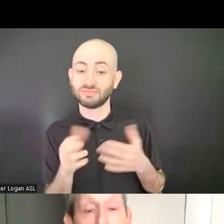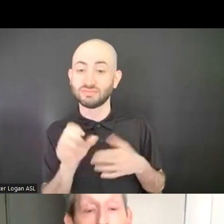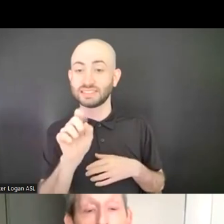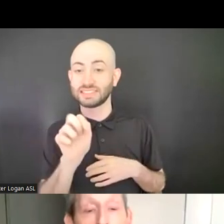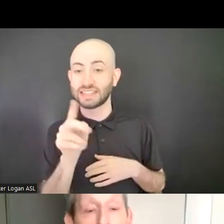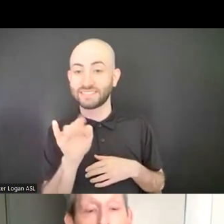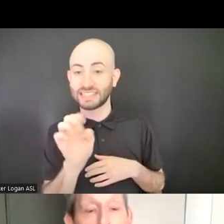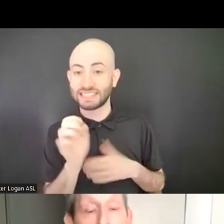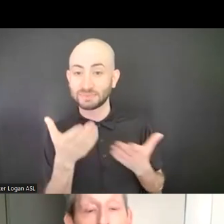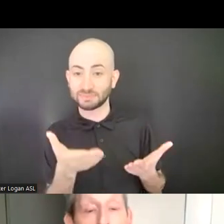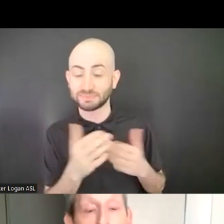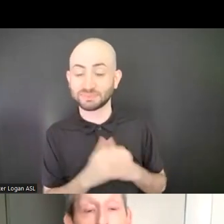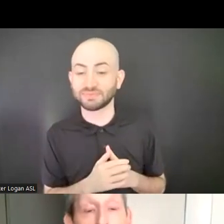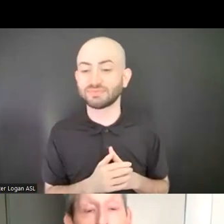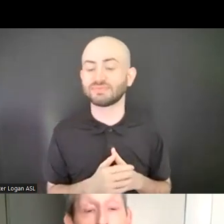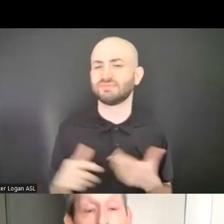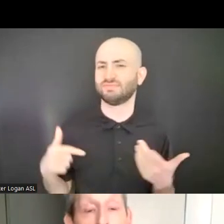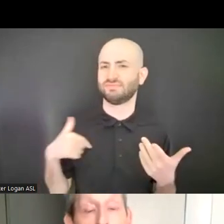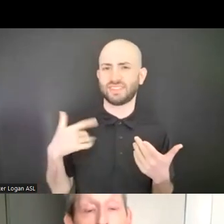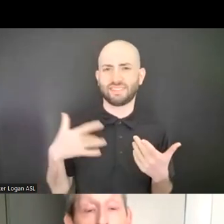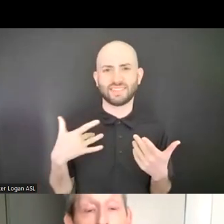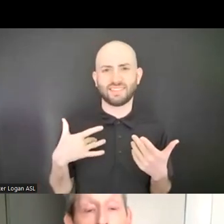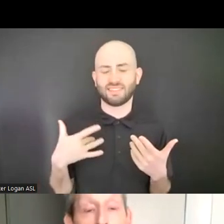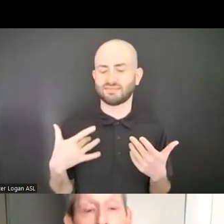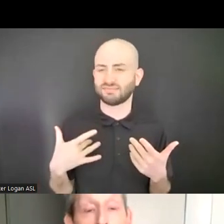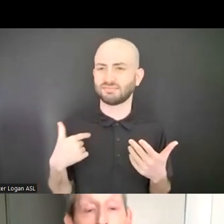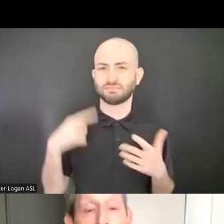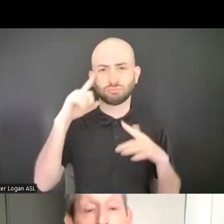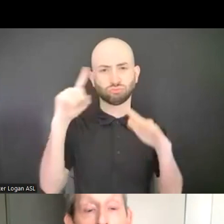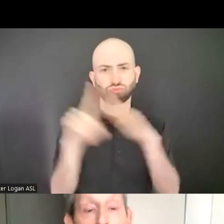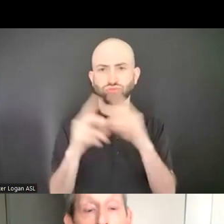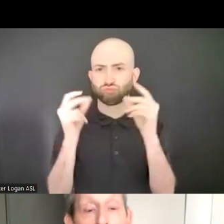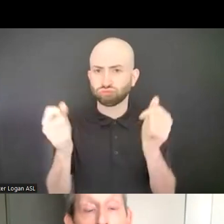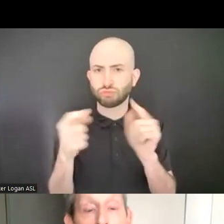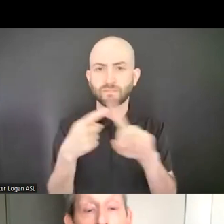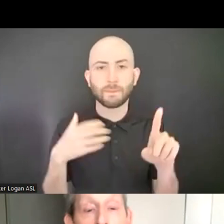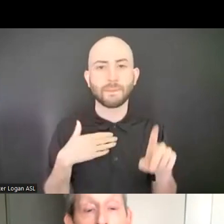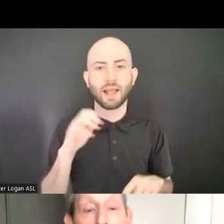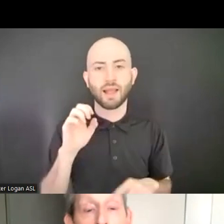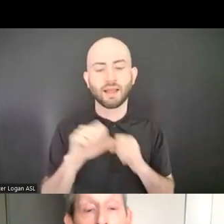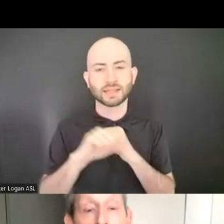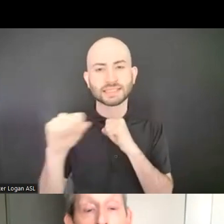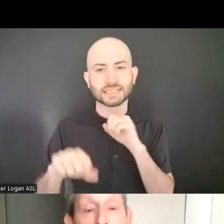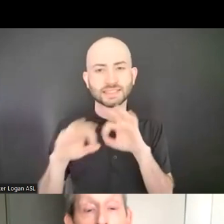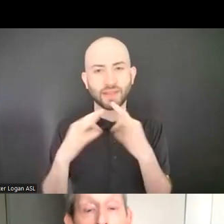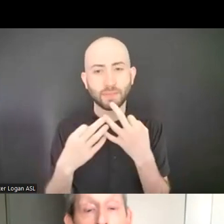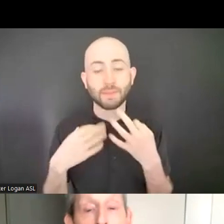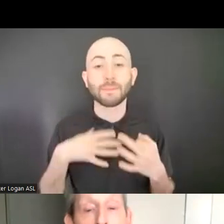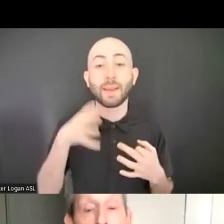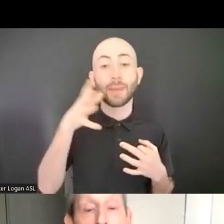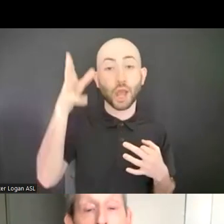i thought right away about my um extended family because my parents as well as my